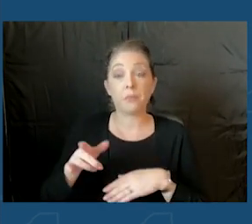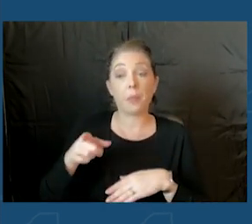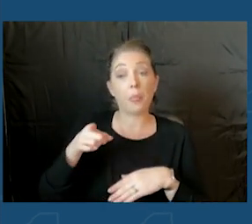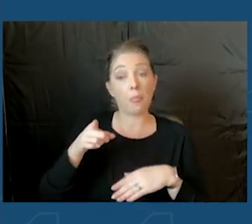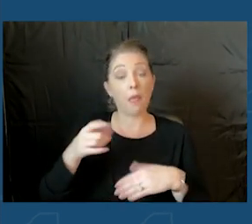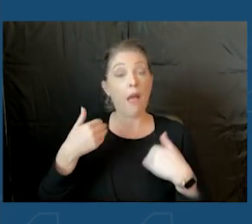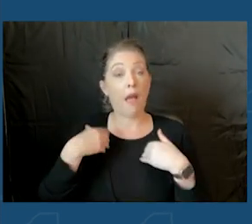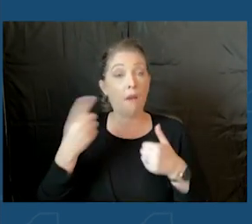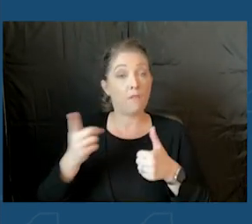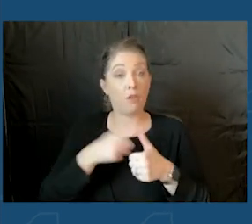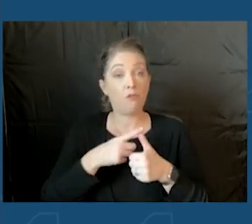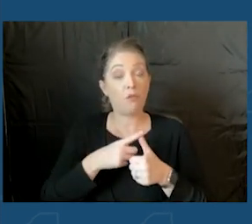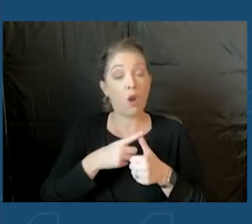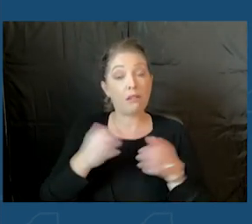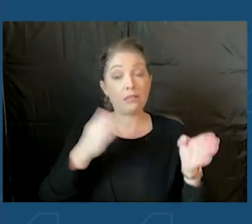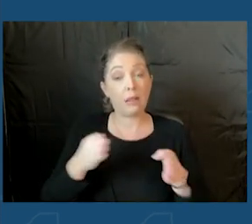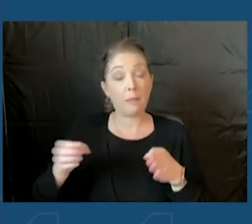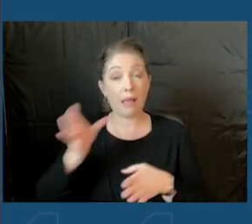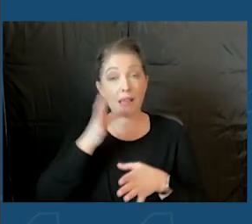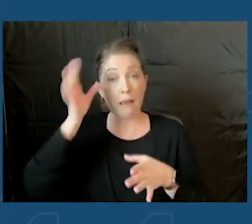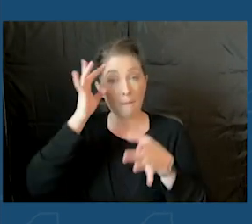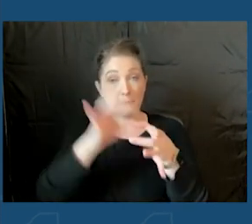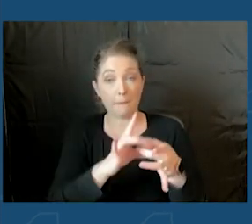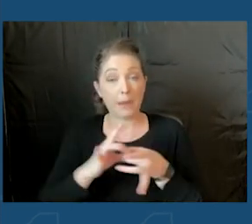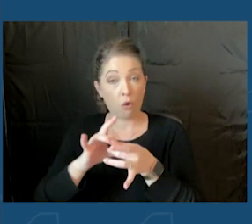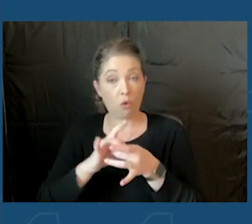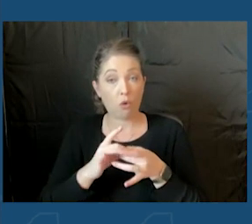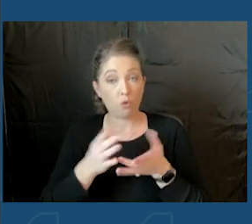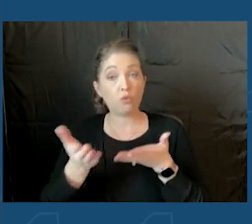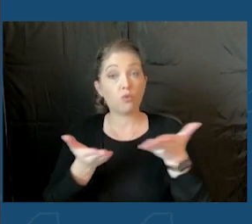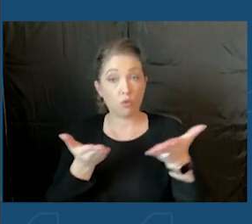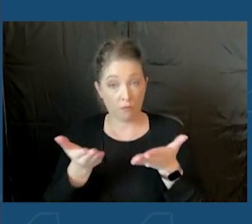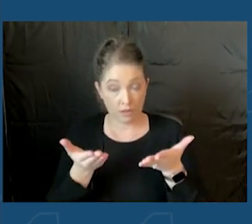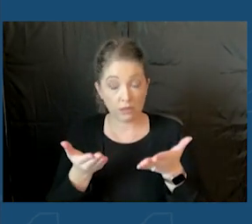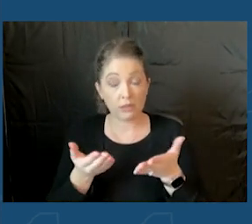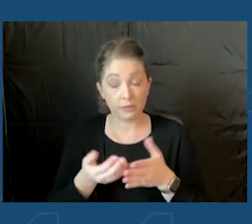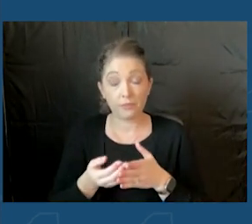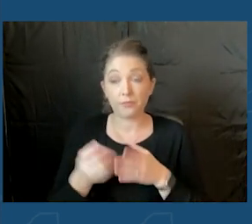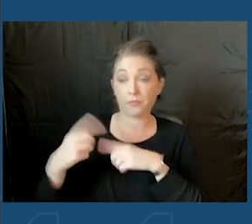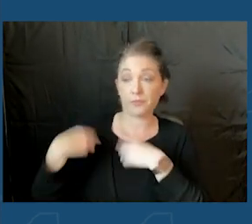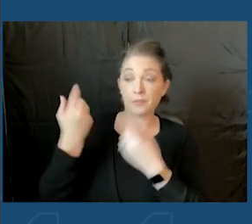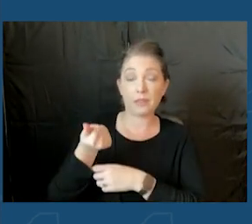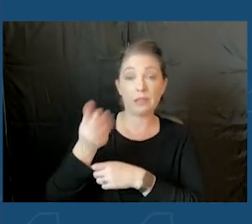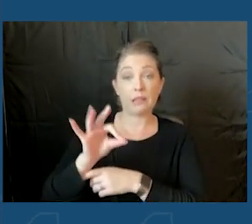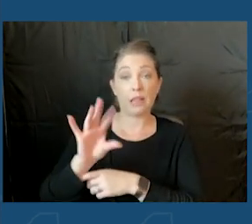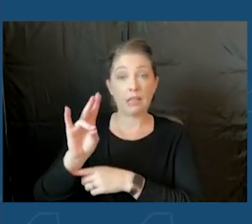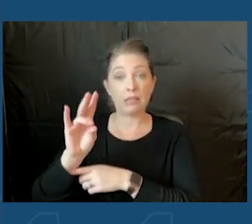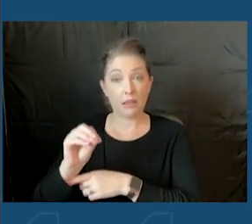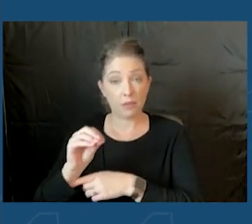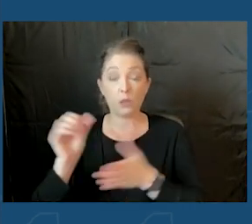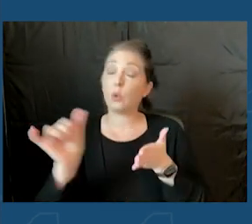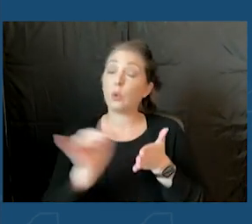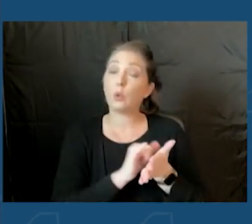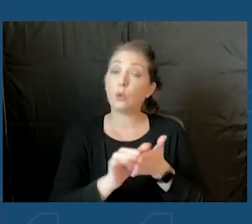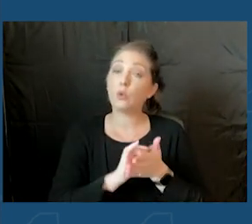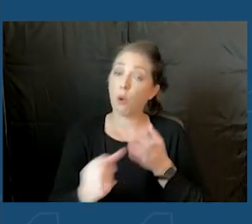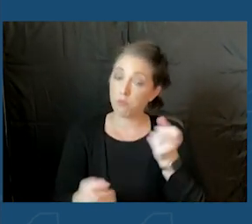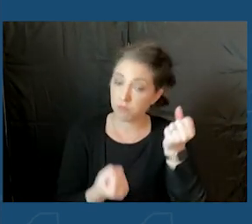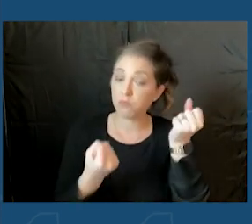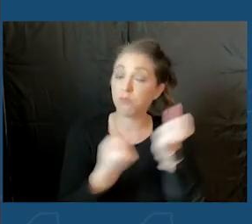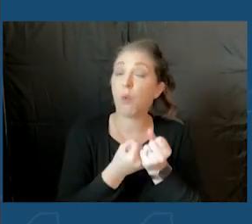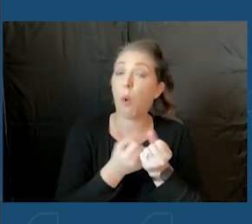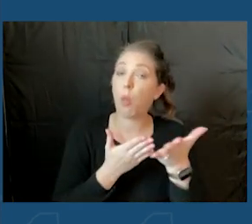abortion services. Since 1970, New York State has stood by the right to abortion